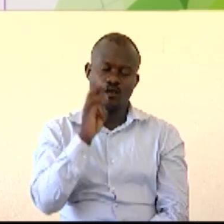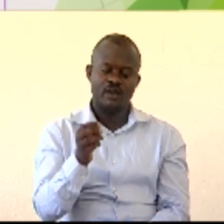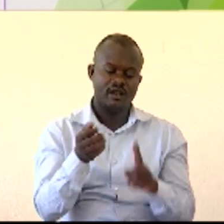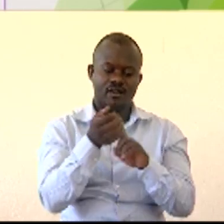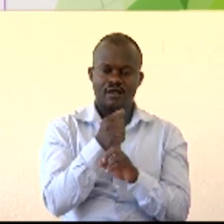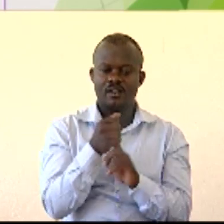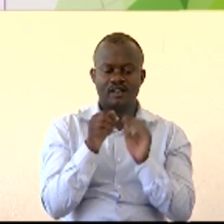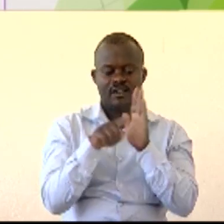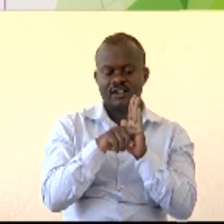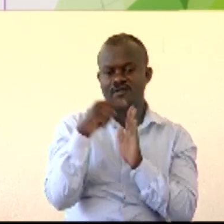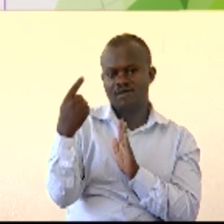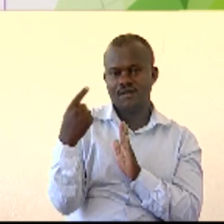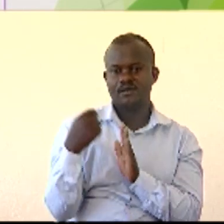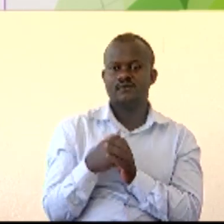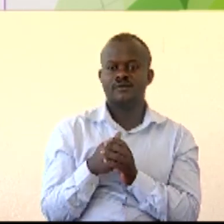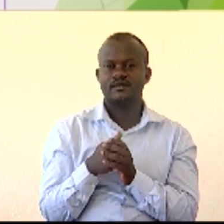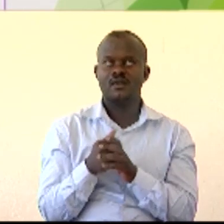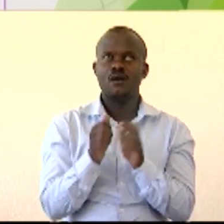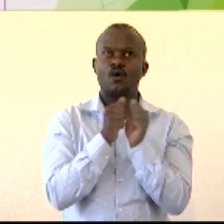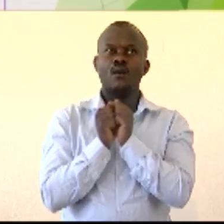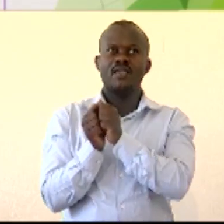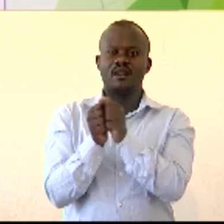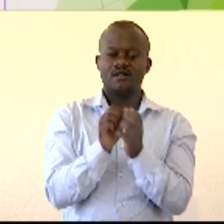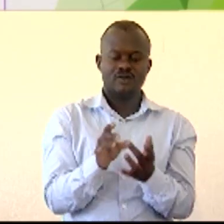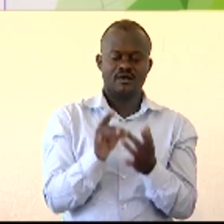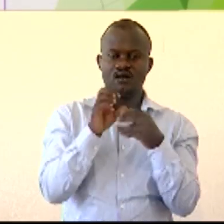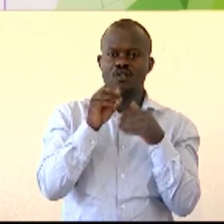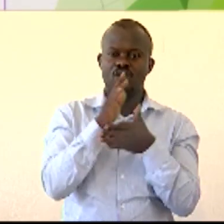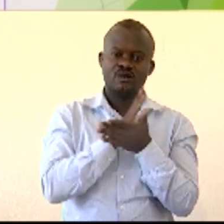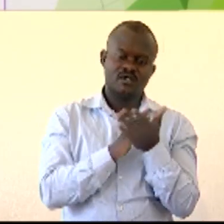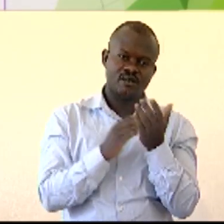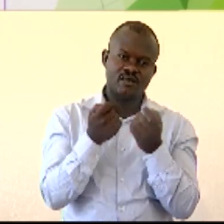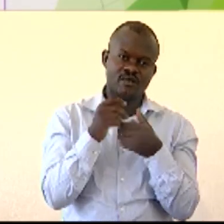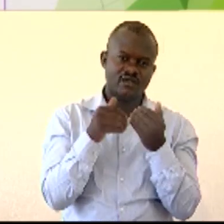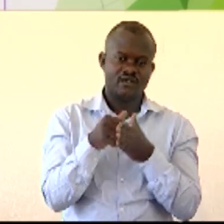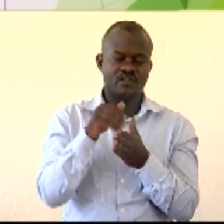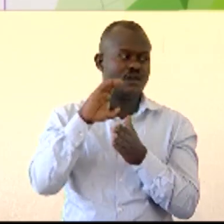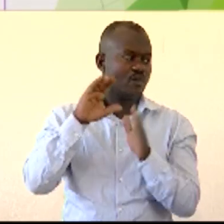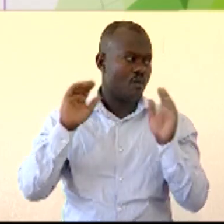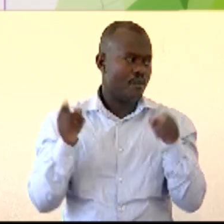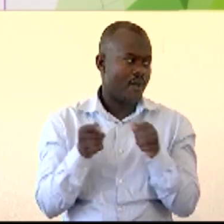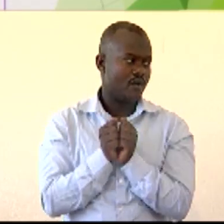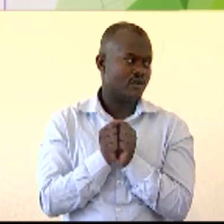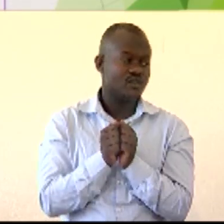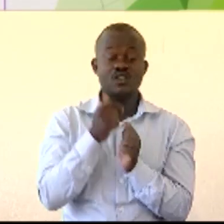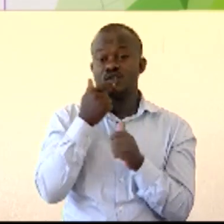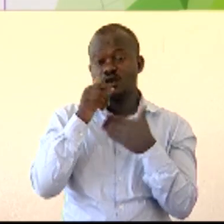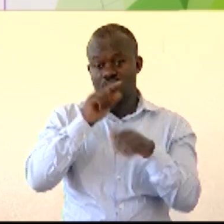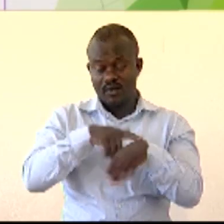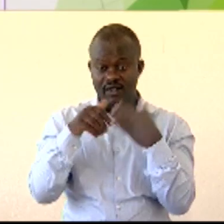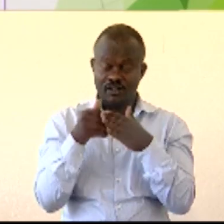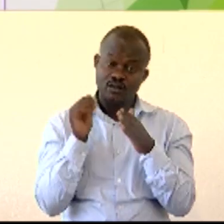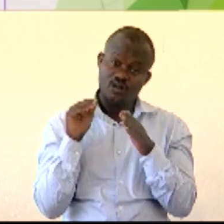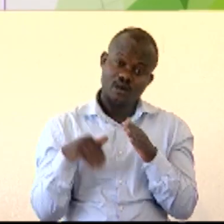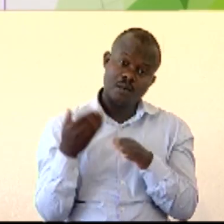in general, with exception of some few compounds. So when we come back